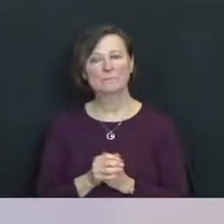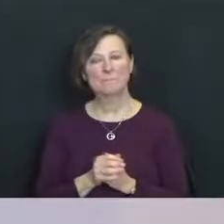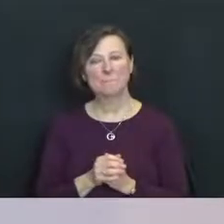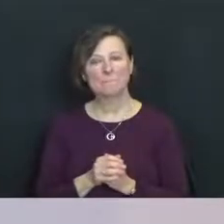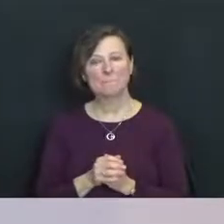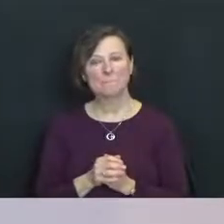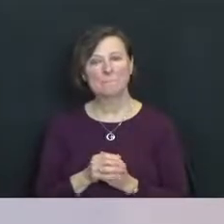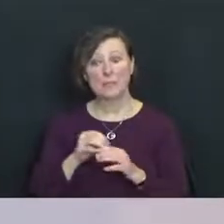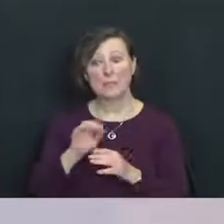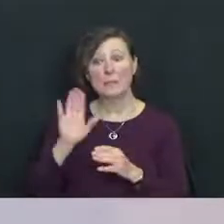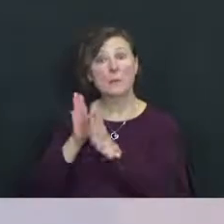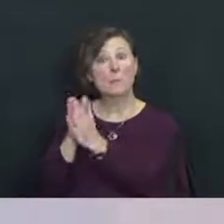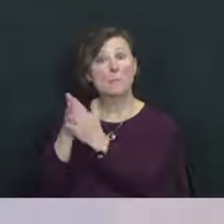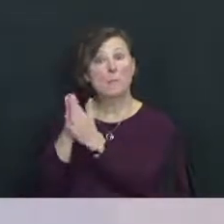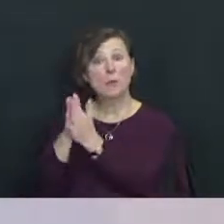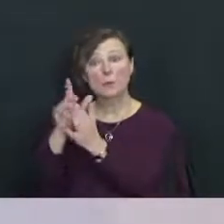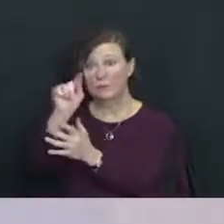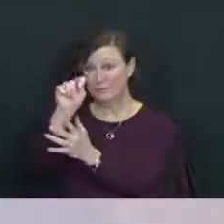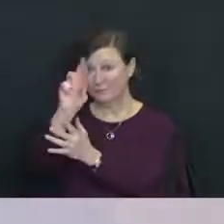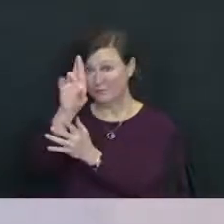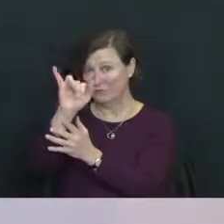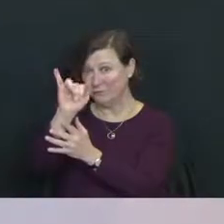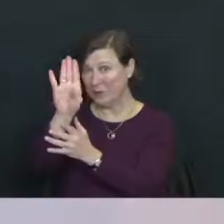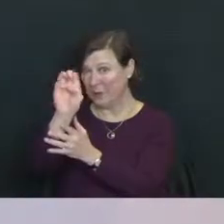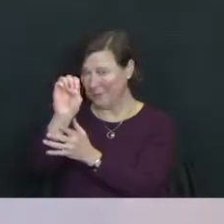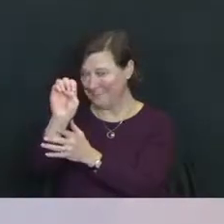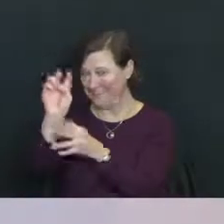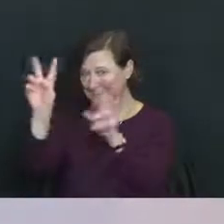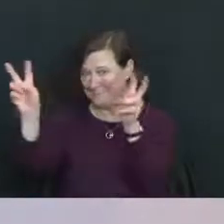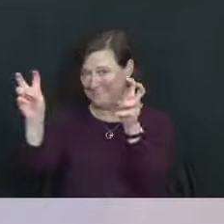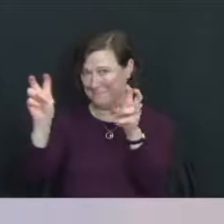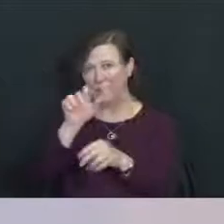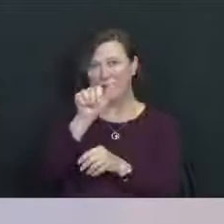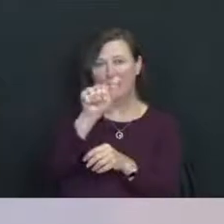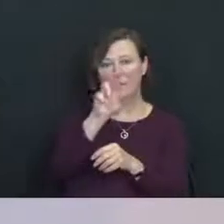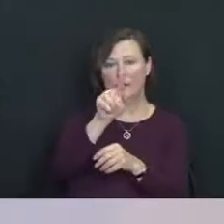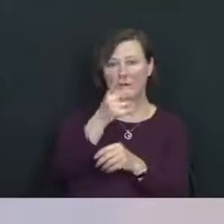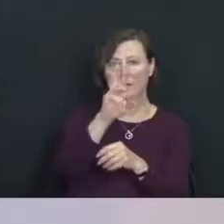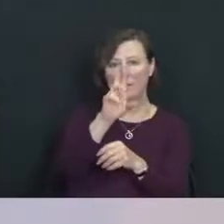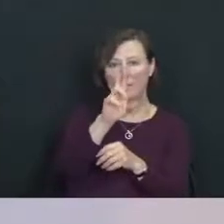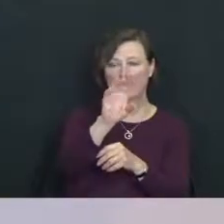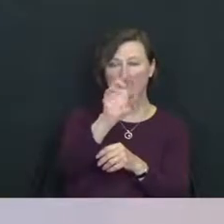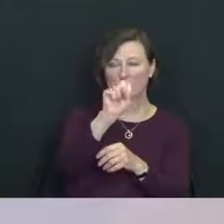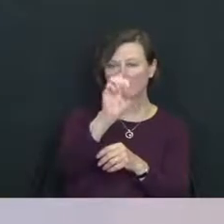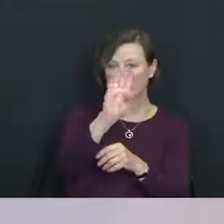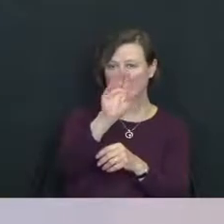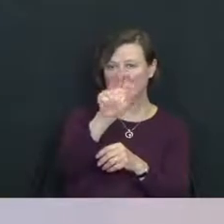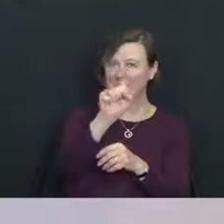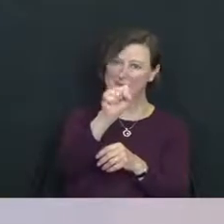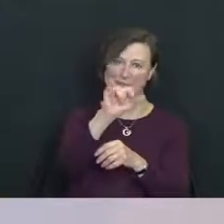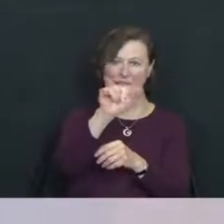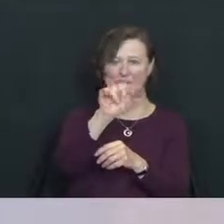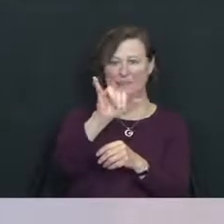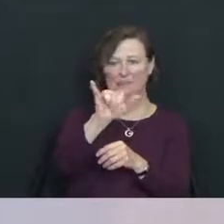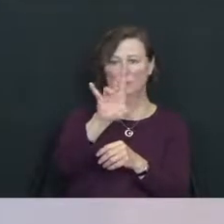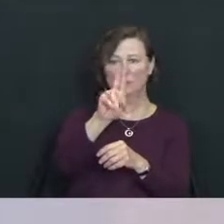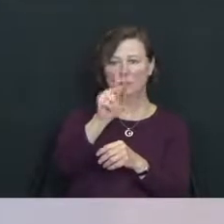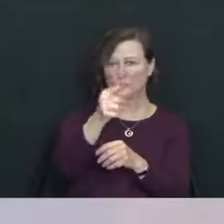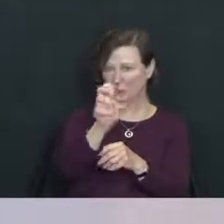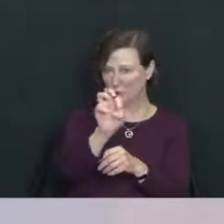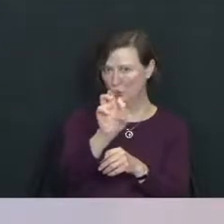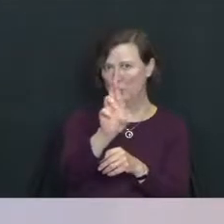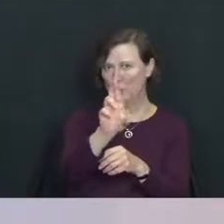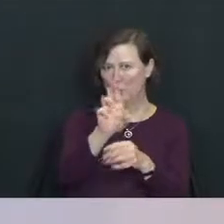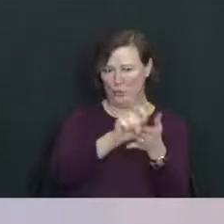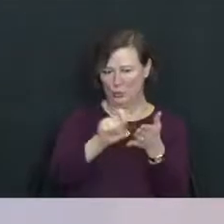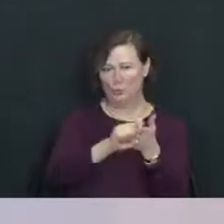In his book, Tribe, Arthur Sebastian Junger notes that in the earliest days of our